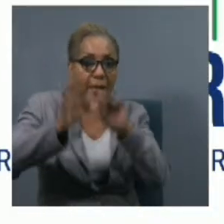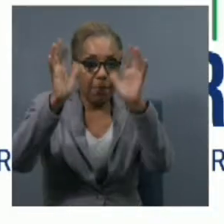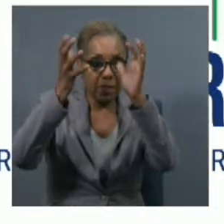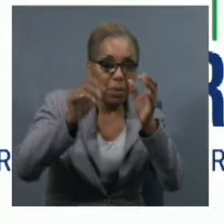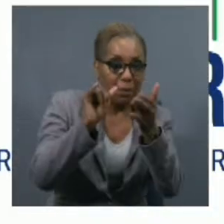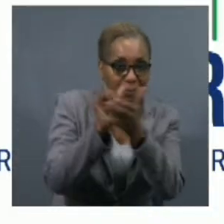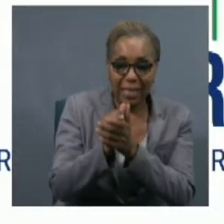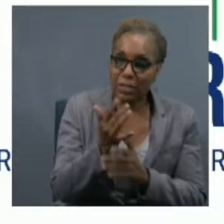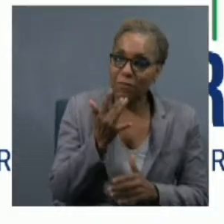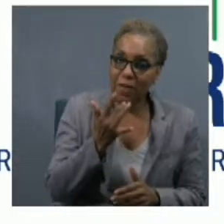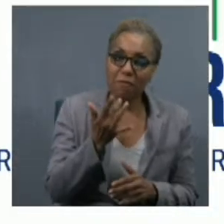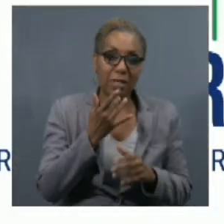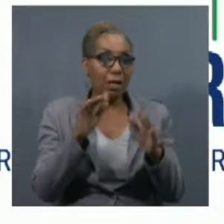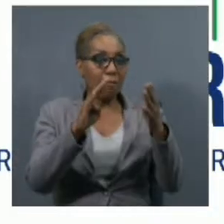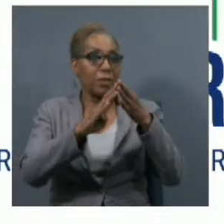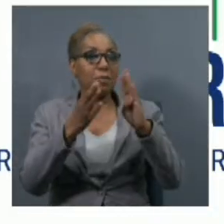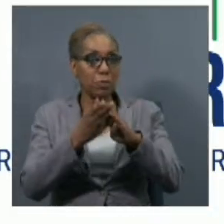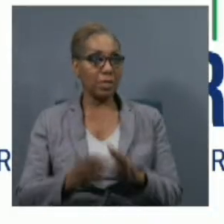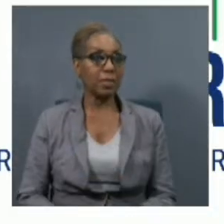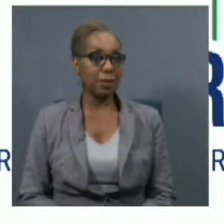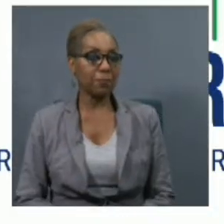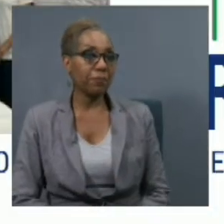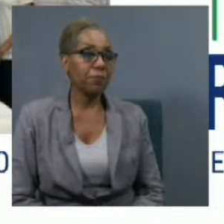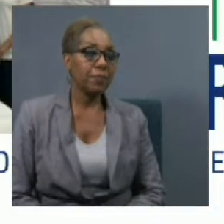favorite of the community.